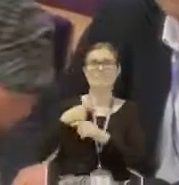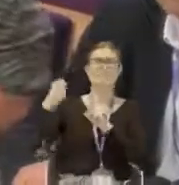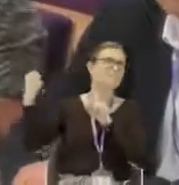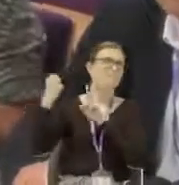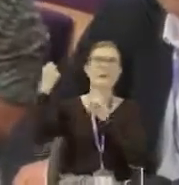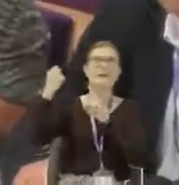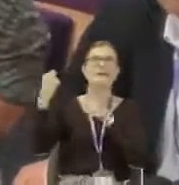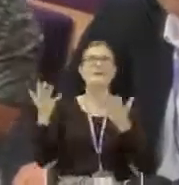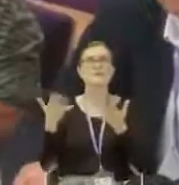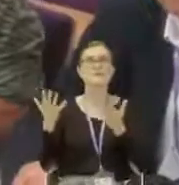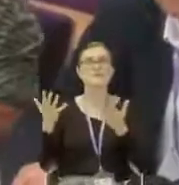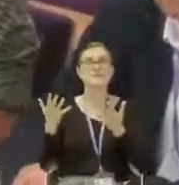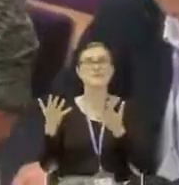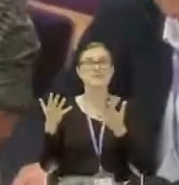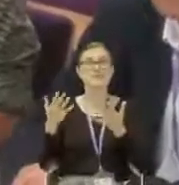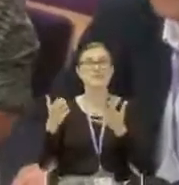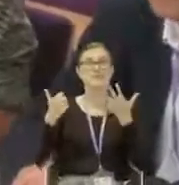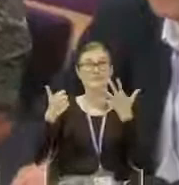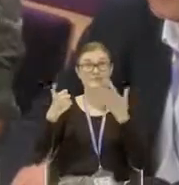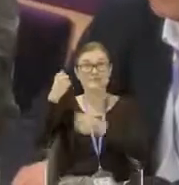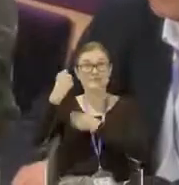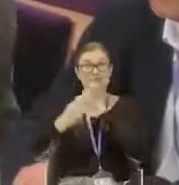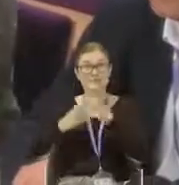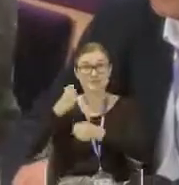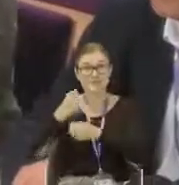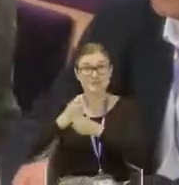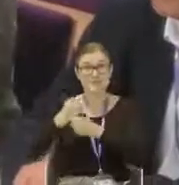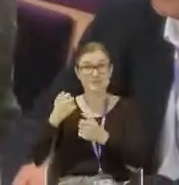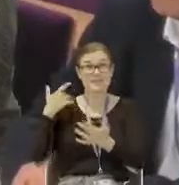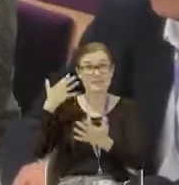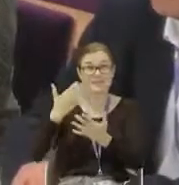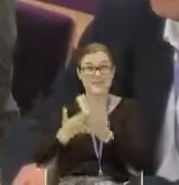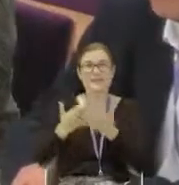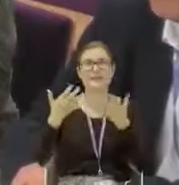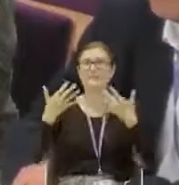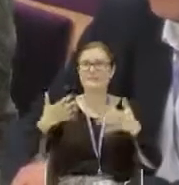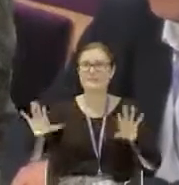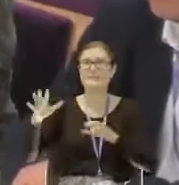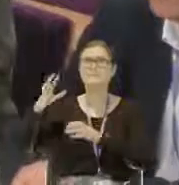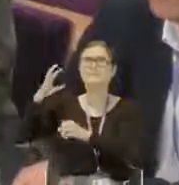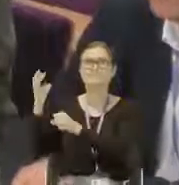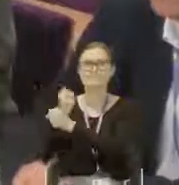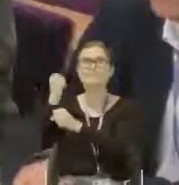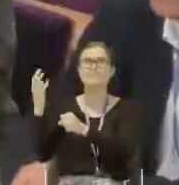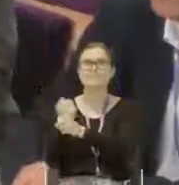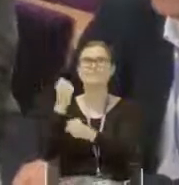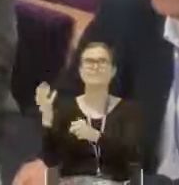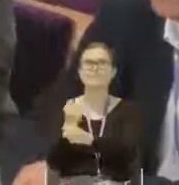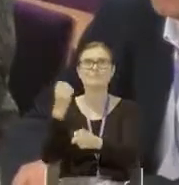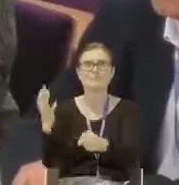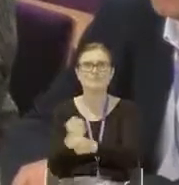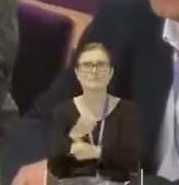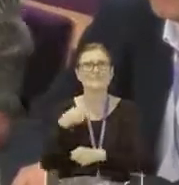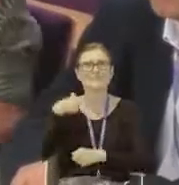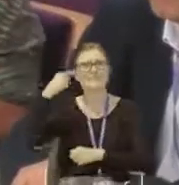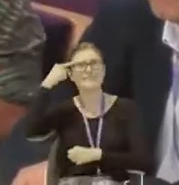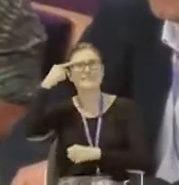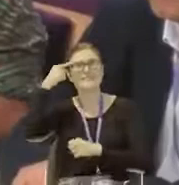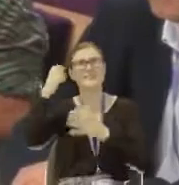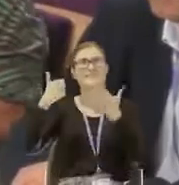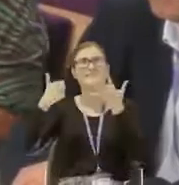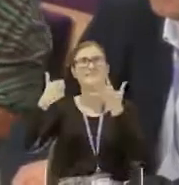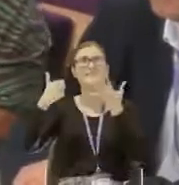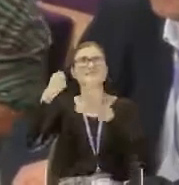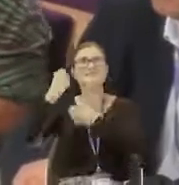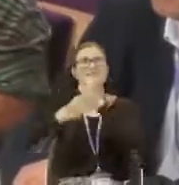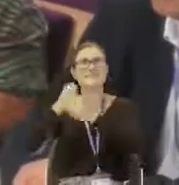urban and those working in urban spaces. So with all protocols observed, as my colleagues will